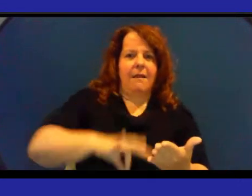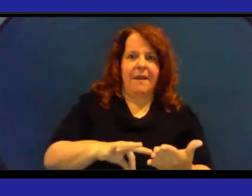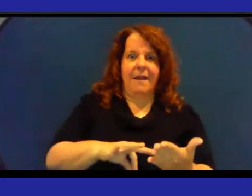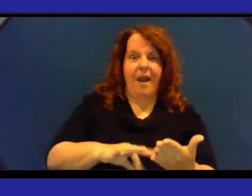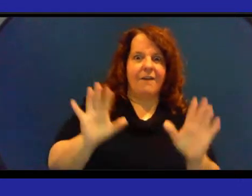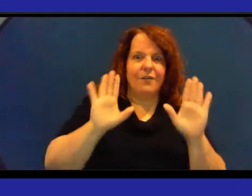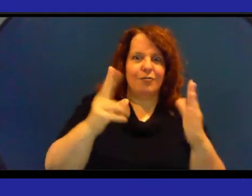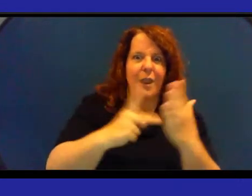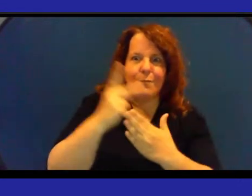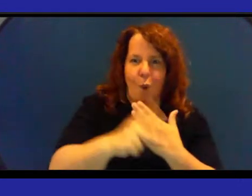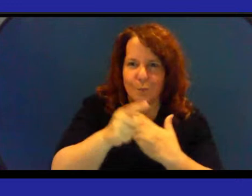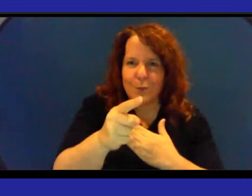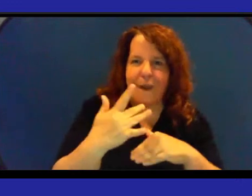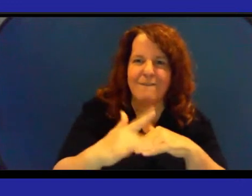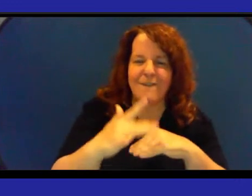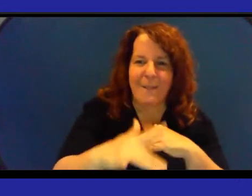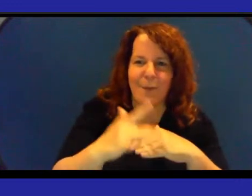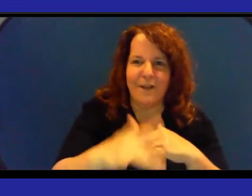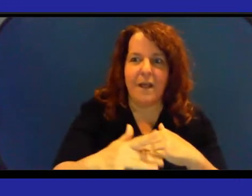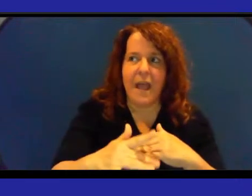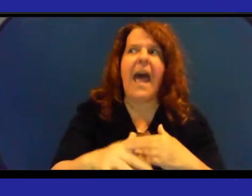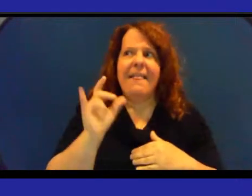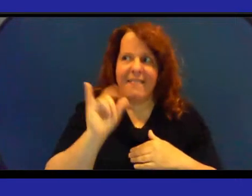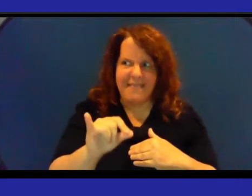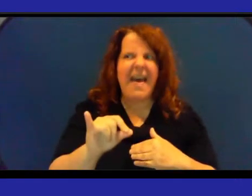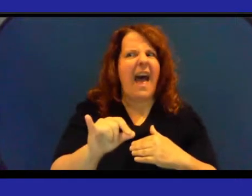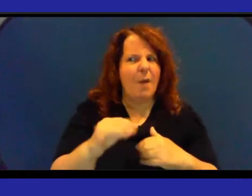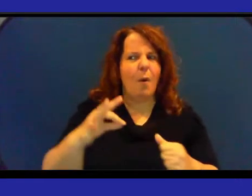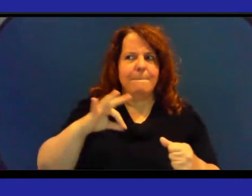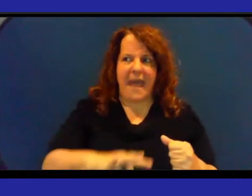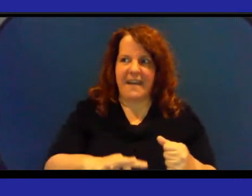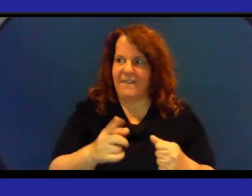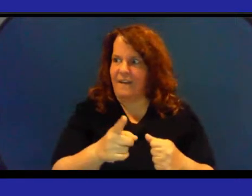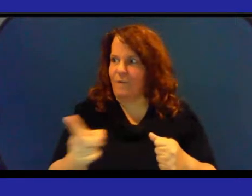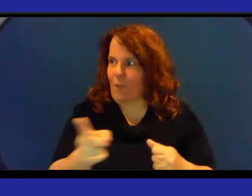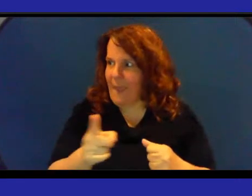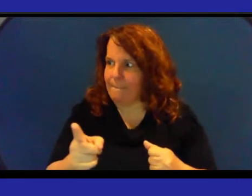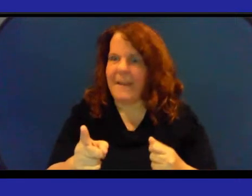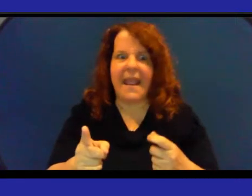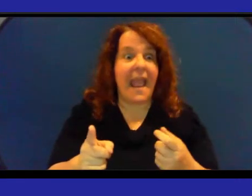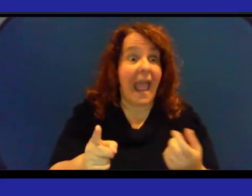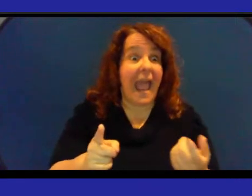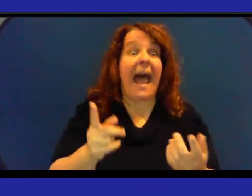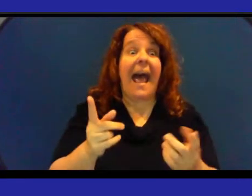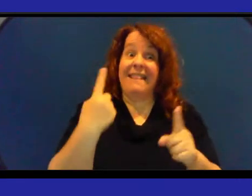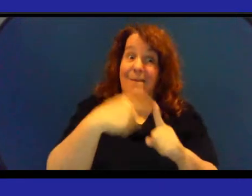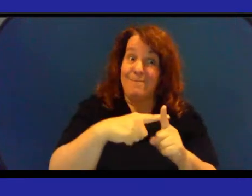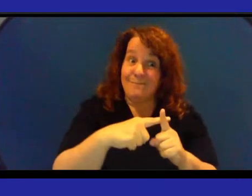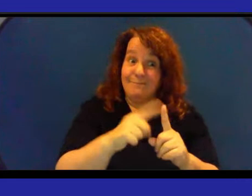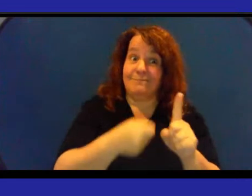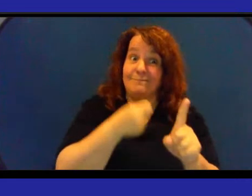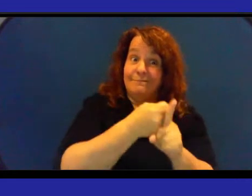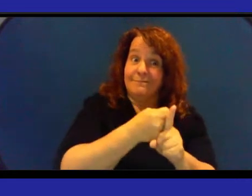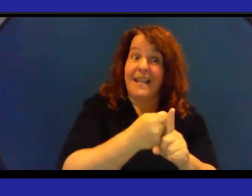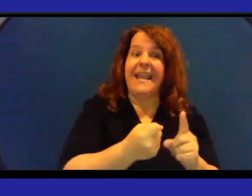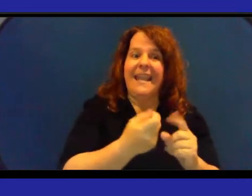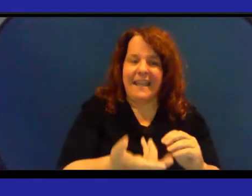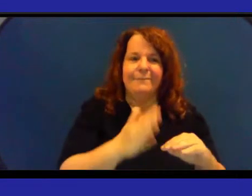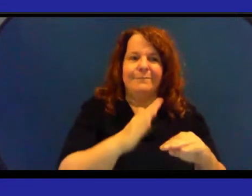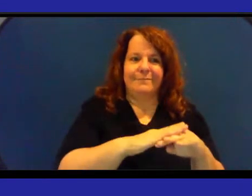you have, and that they will benefit greatly, and most importantly will benefit our patients and our community.